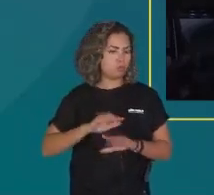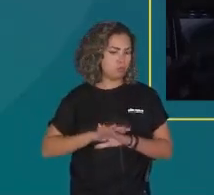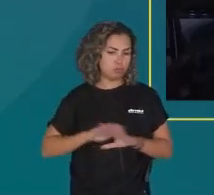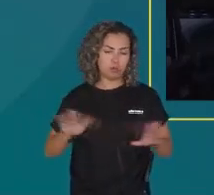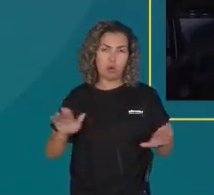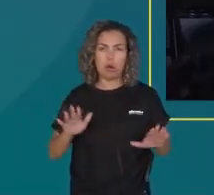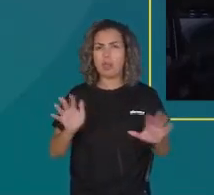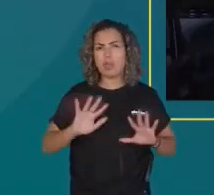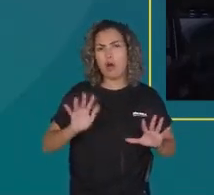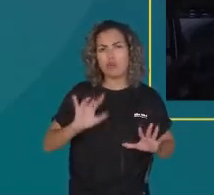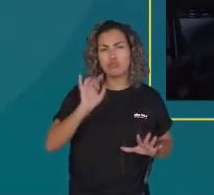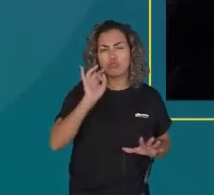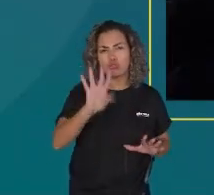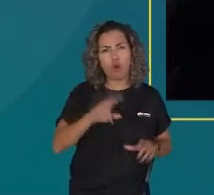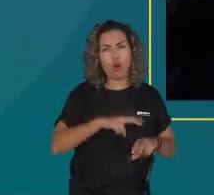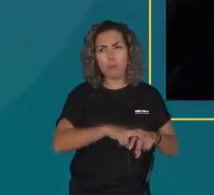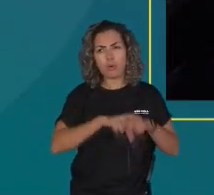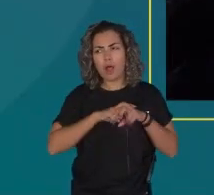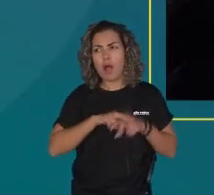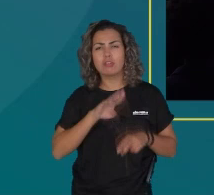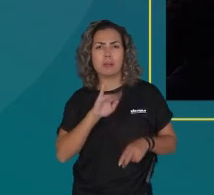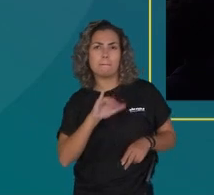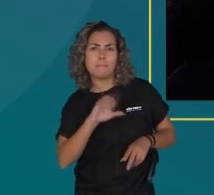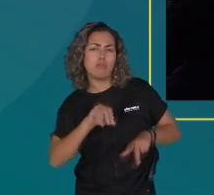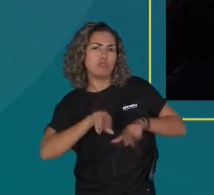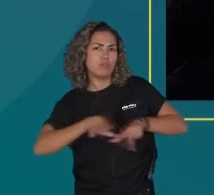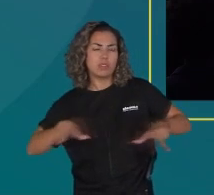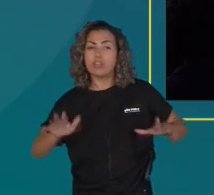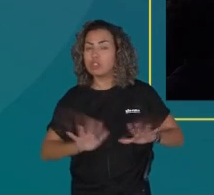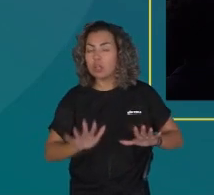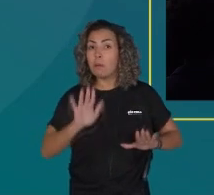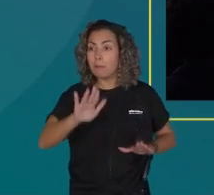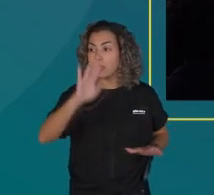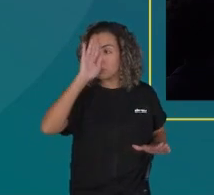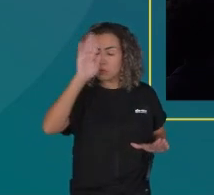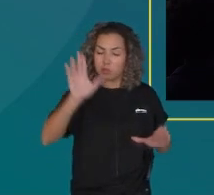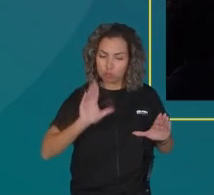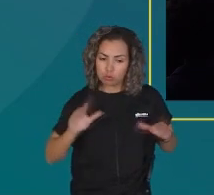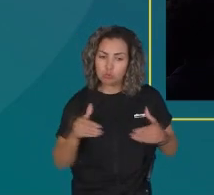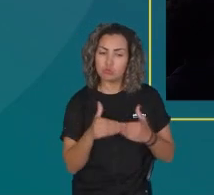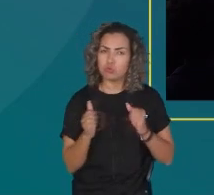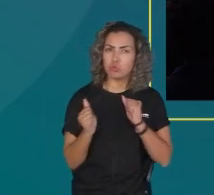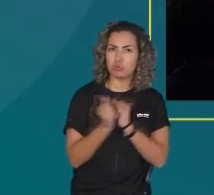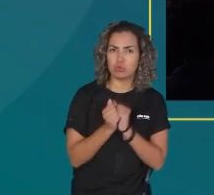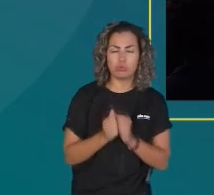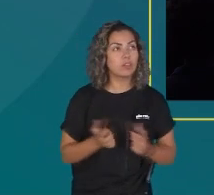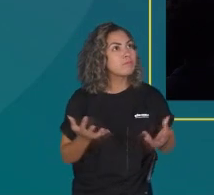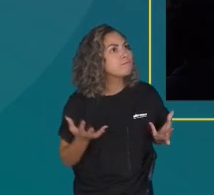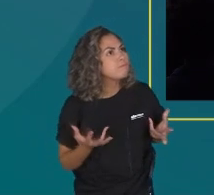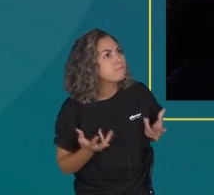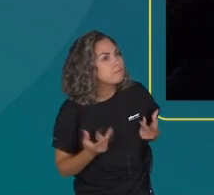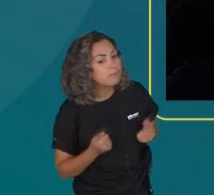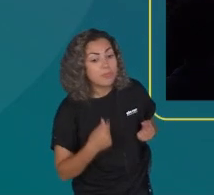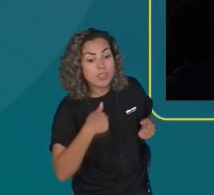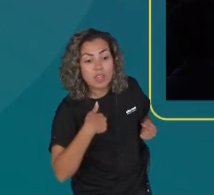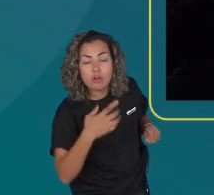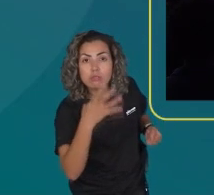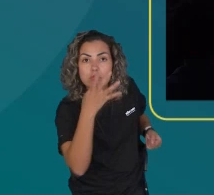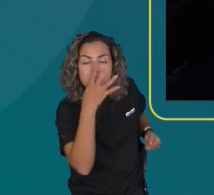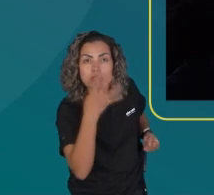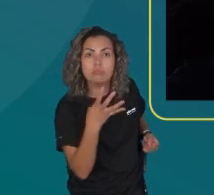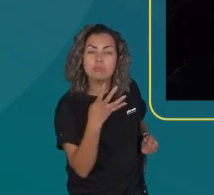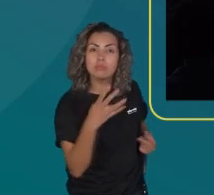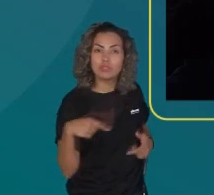together. Yeah. Well, fascinating. What strikes me is how much we're talking about the economic